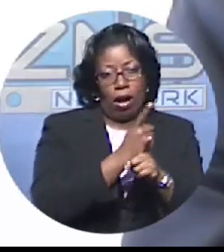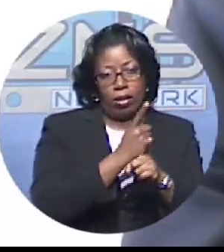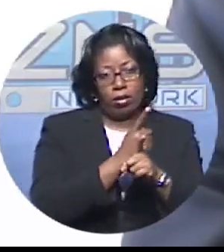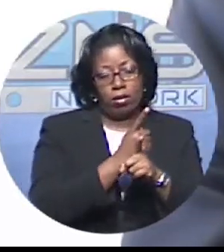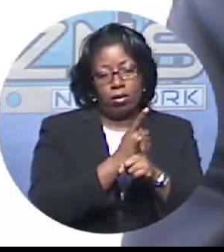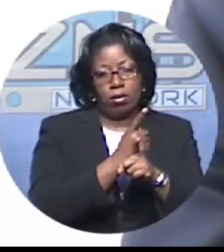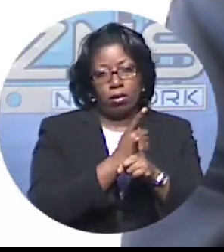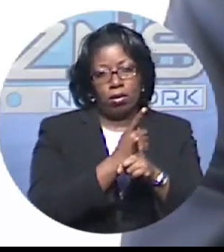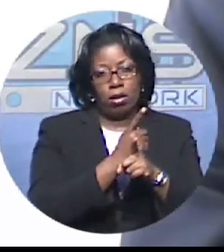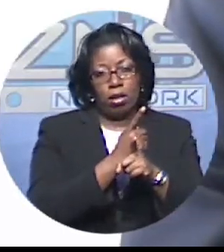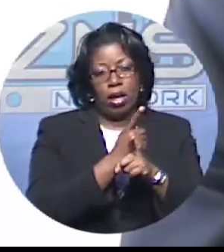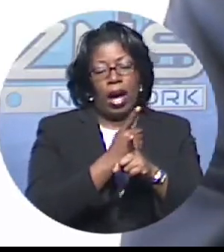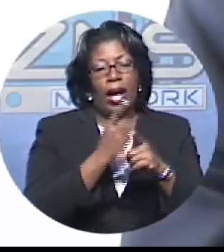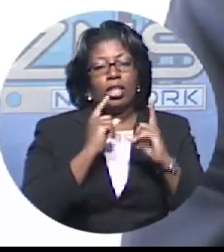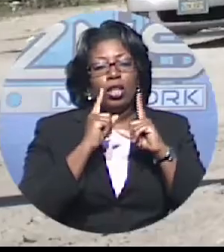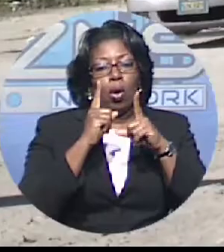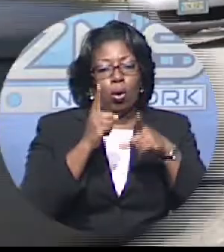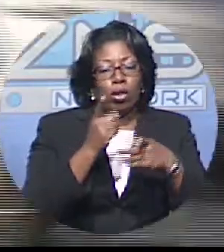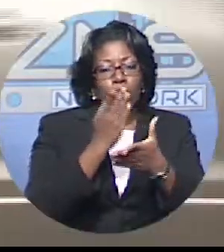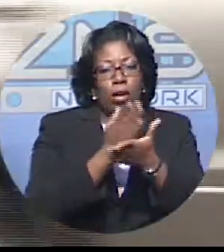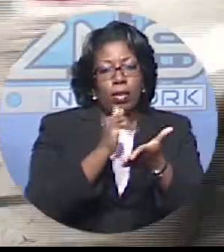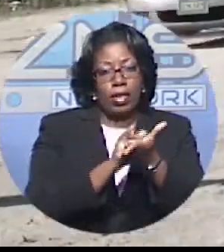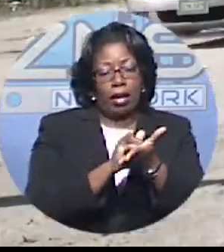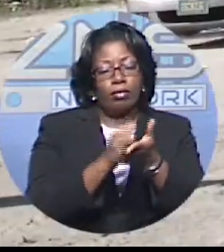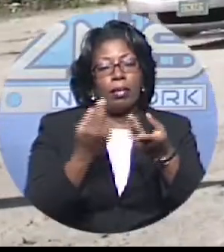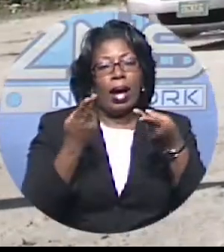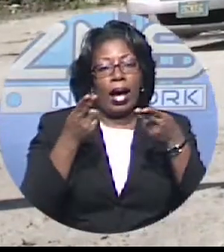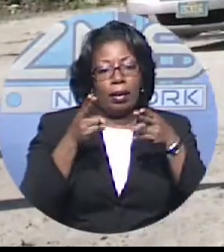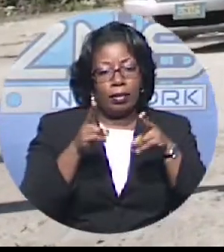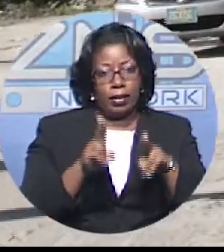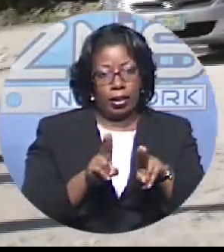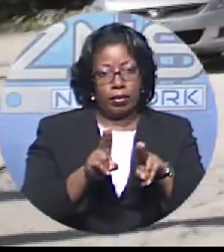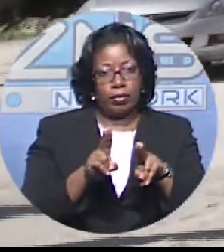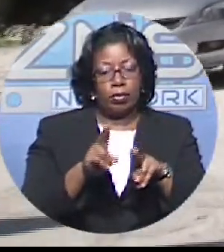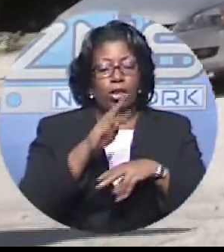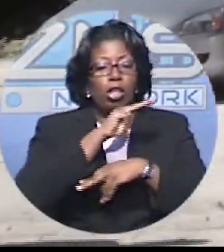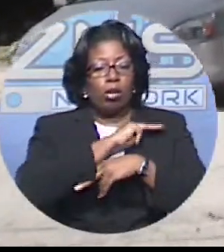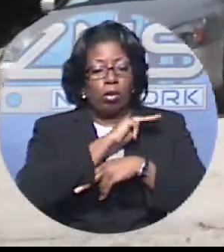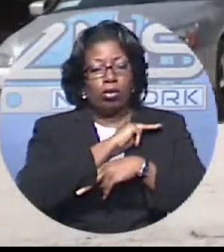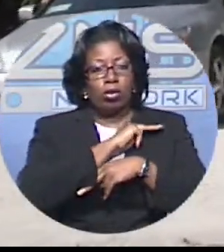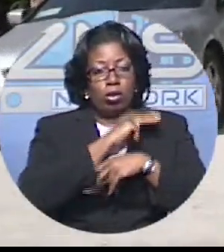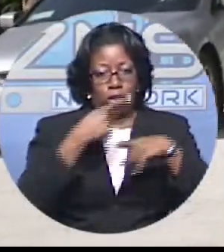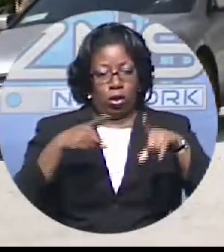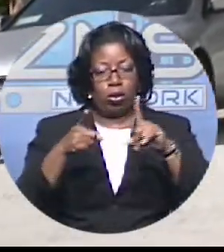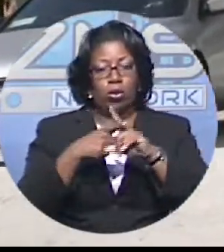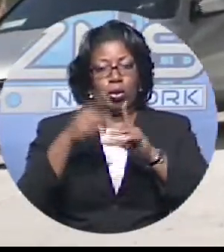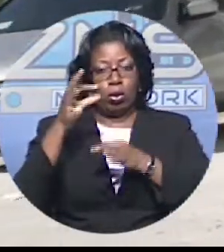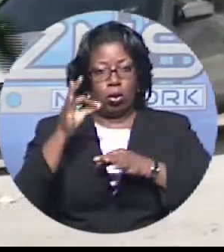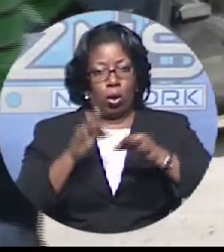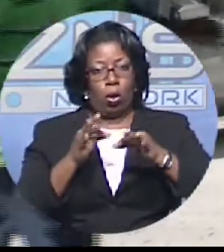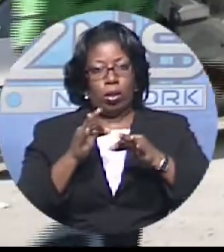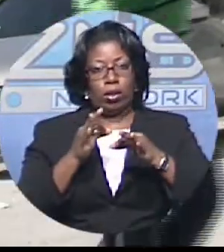perpetual order preventing it happening. Meantime, Monroe has a hearing before Senior Justice John Isaacs on the matter